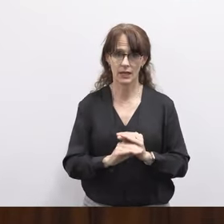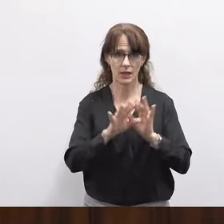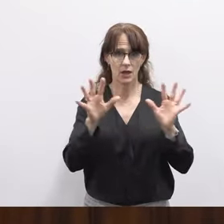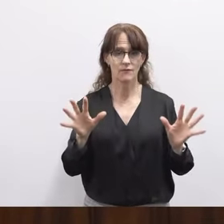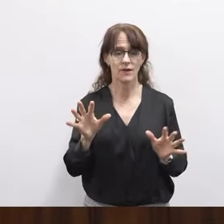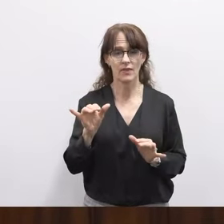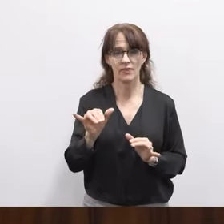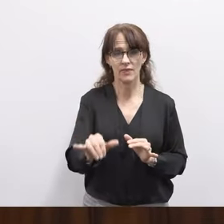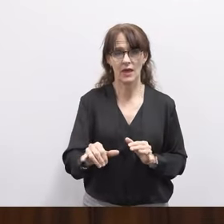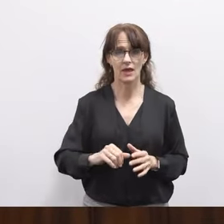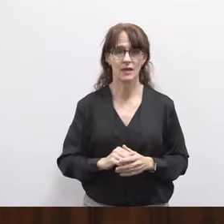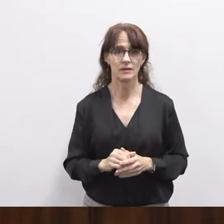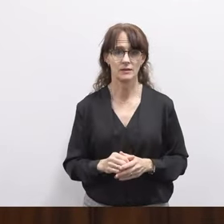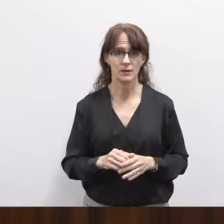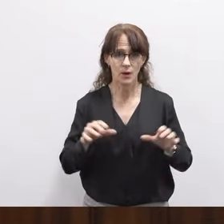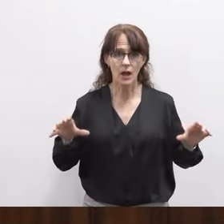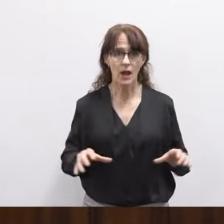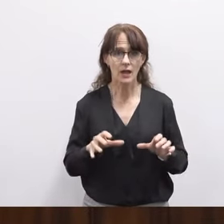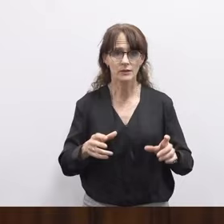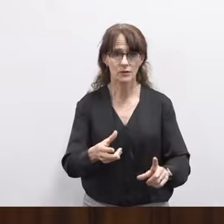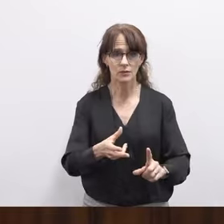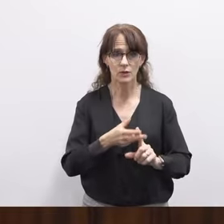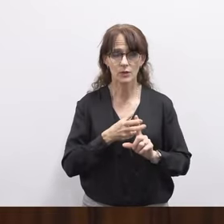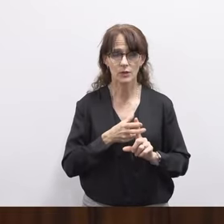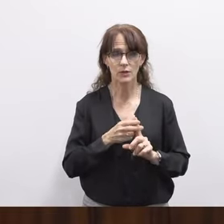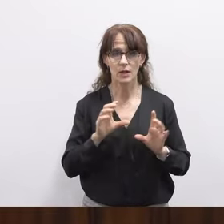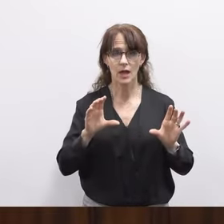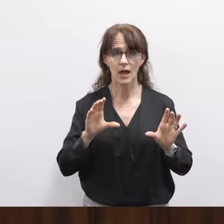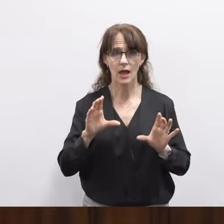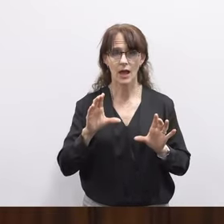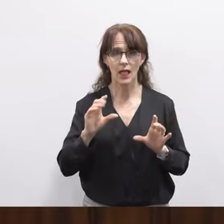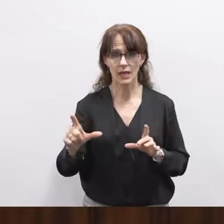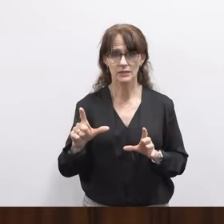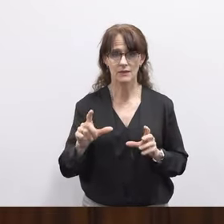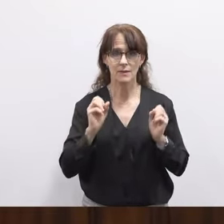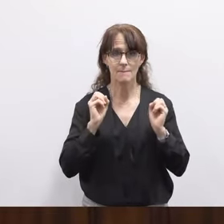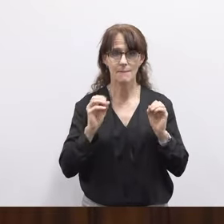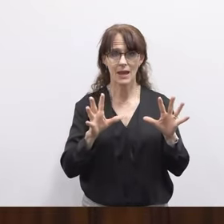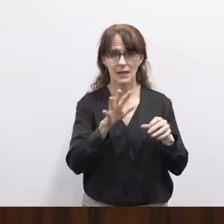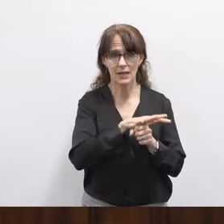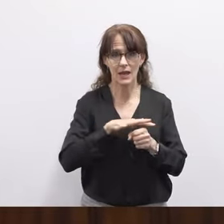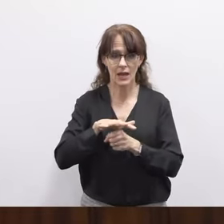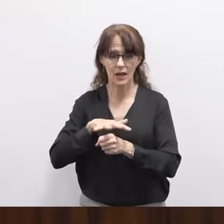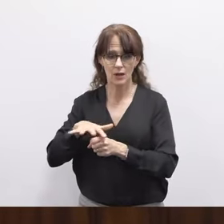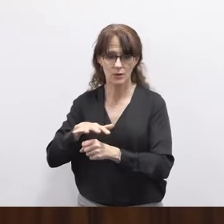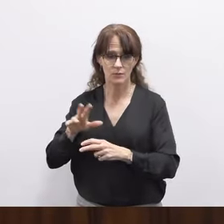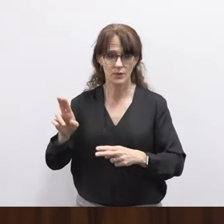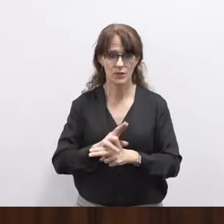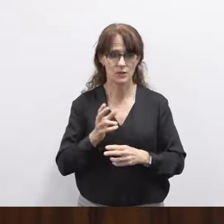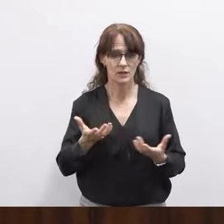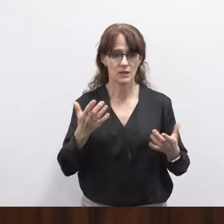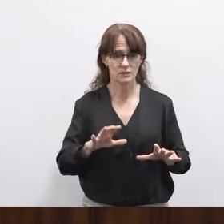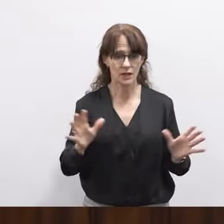that we are actively recruiting classified employees in many, many categories. I'm just going to use it as a chance to plug. If you're